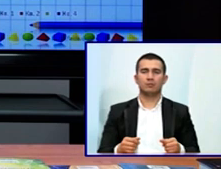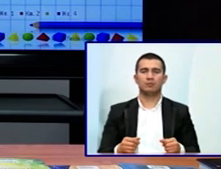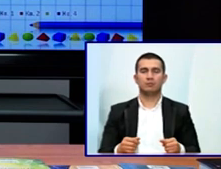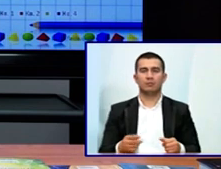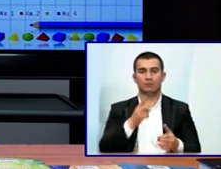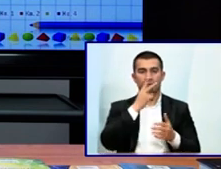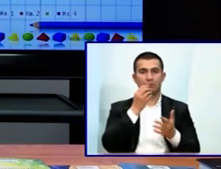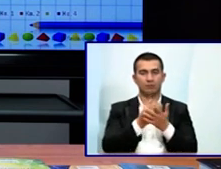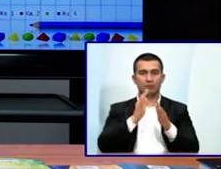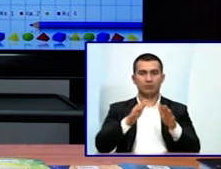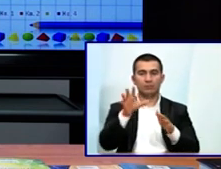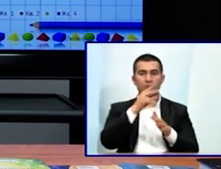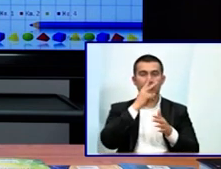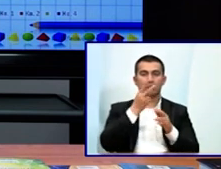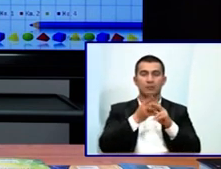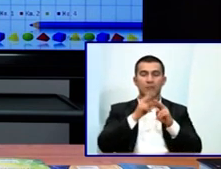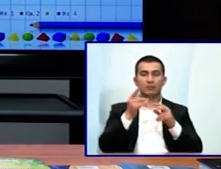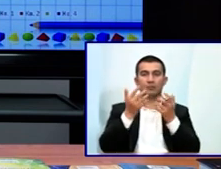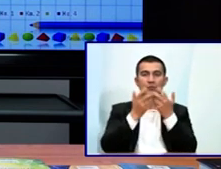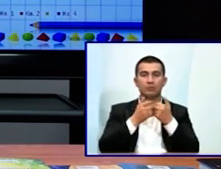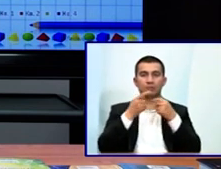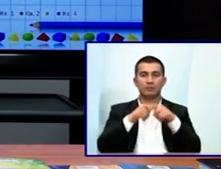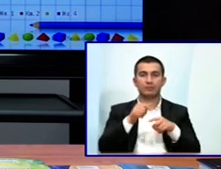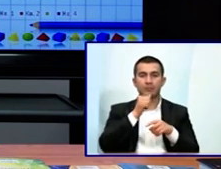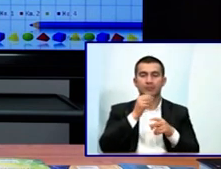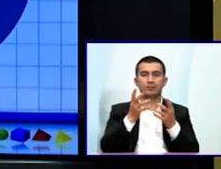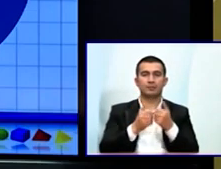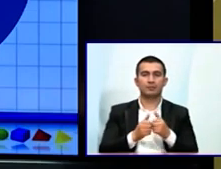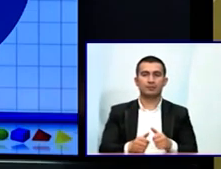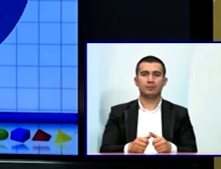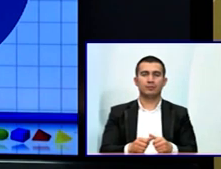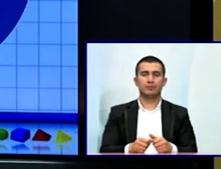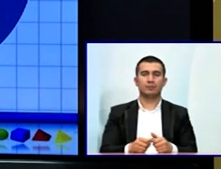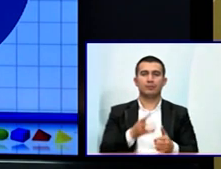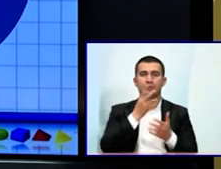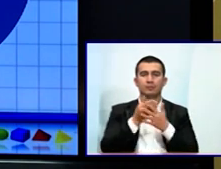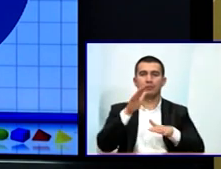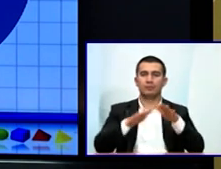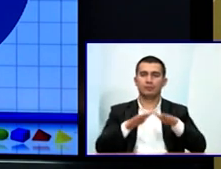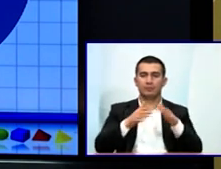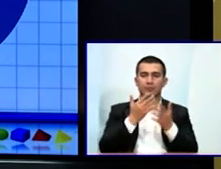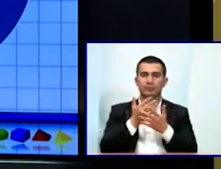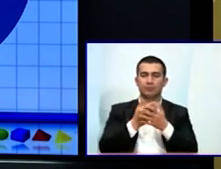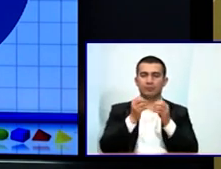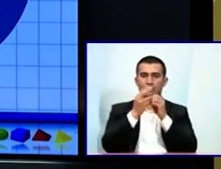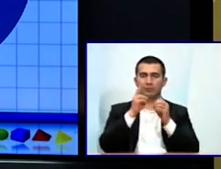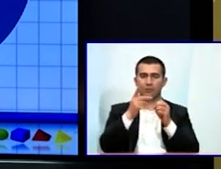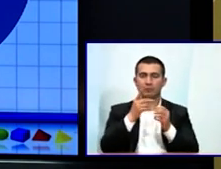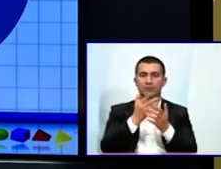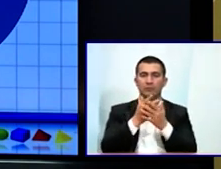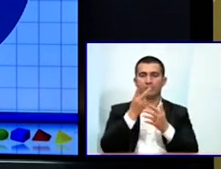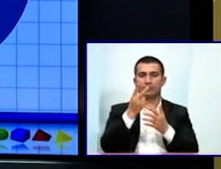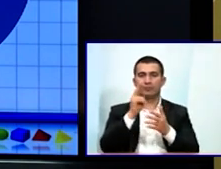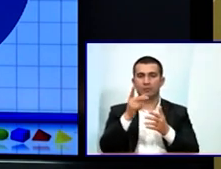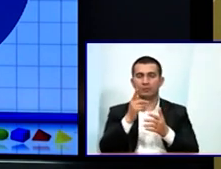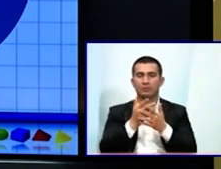Keling, aziz o'quvchilar, quyidagi masalani ko'ramiz. Masala: massasi 12 kg bo'lgan aralashmaning 2